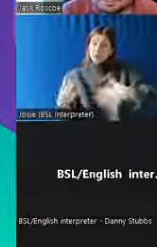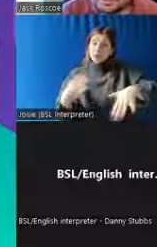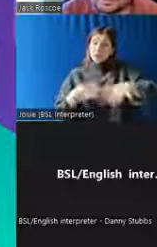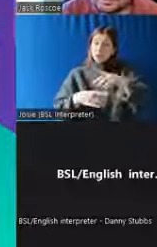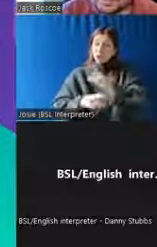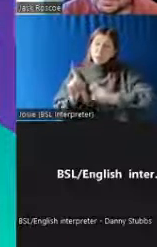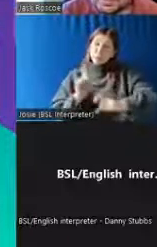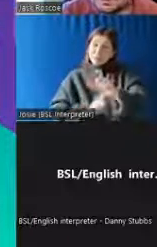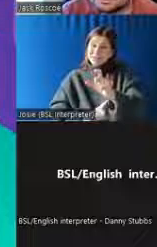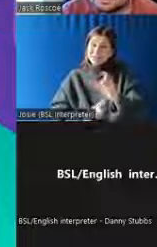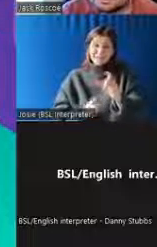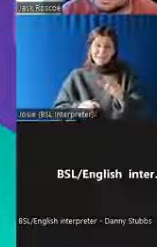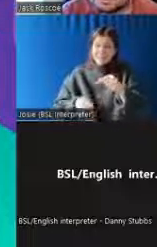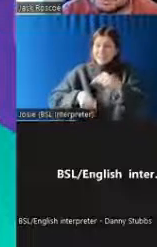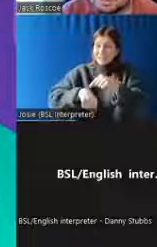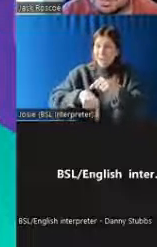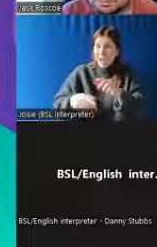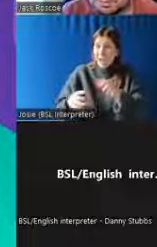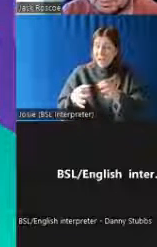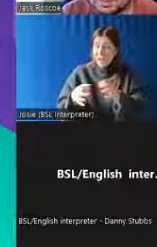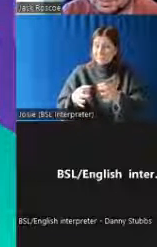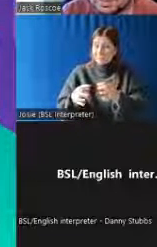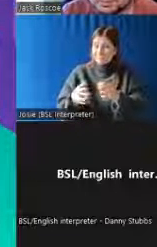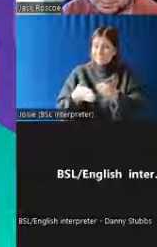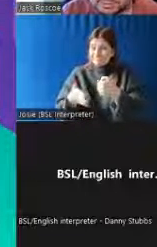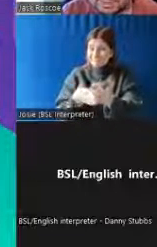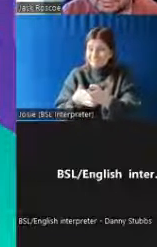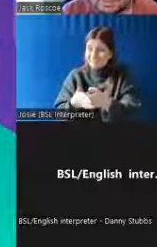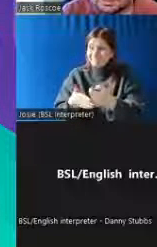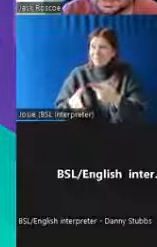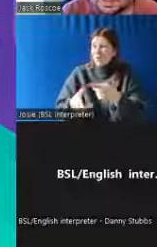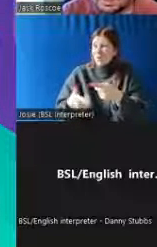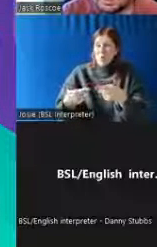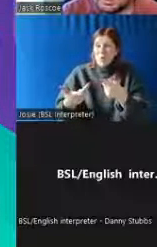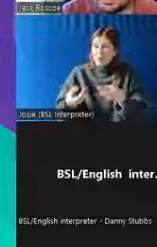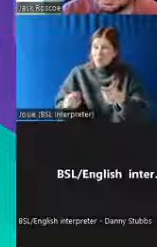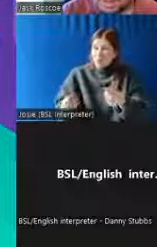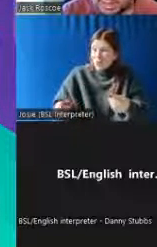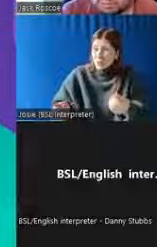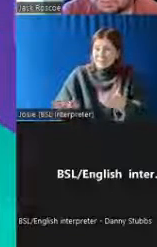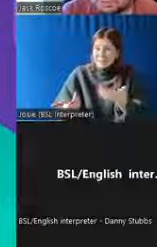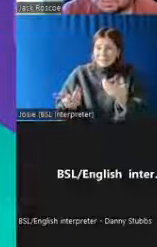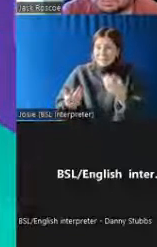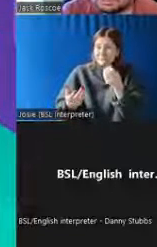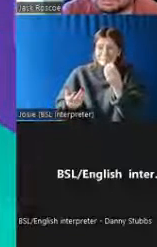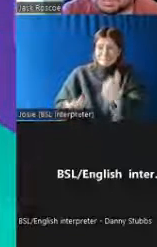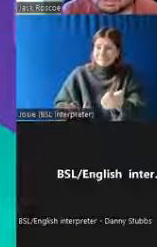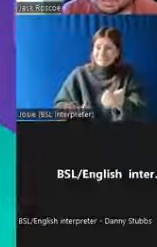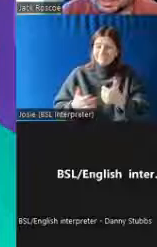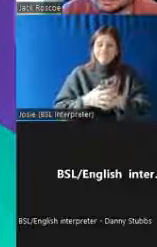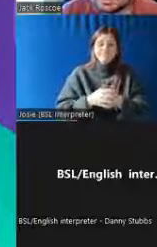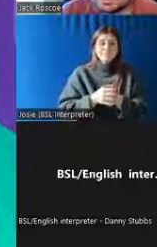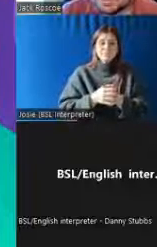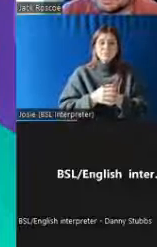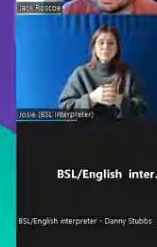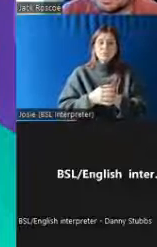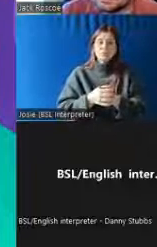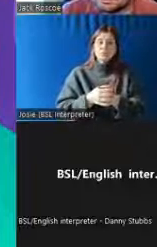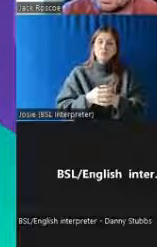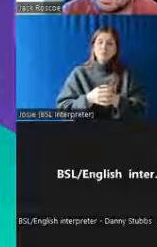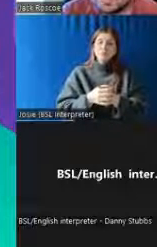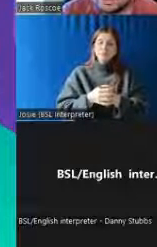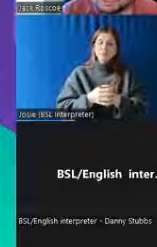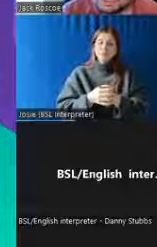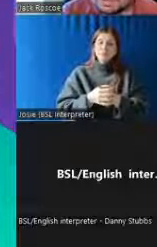resources. So we've put this webinar together with all that in mind. But I wasn't sure if we really had great examples